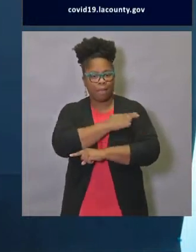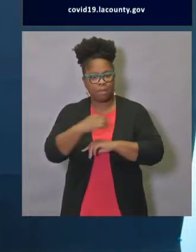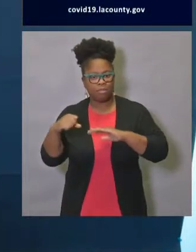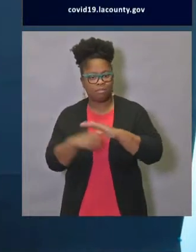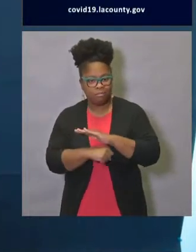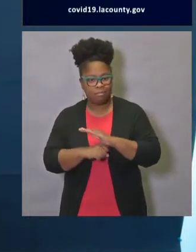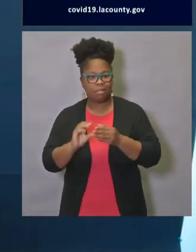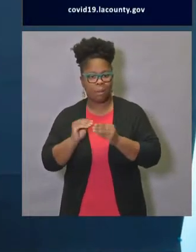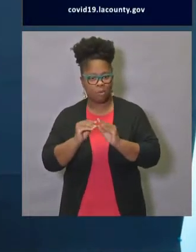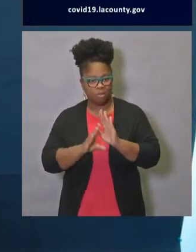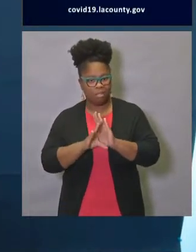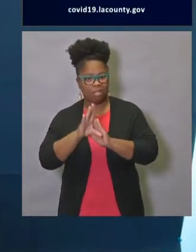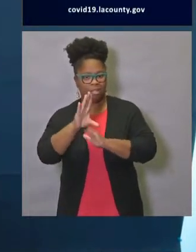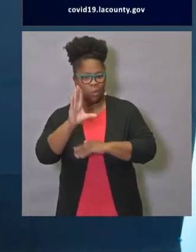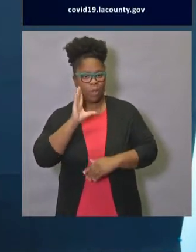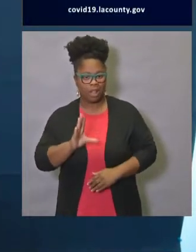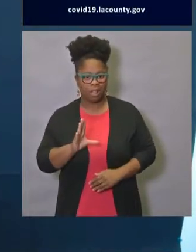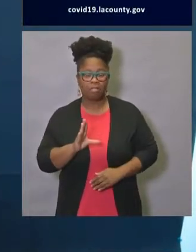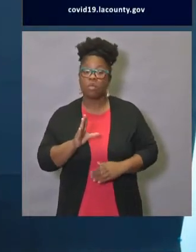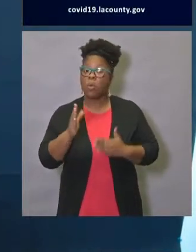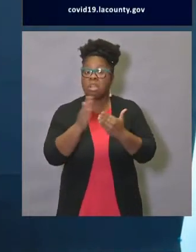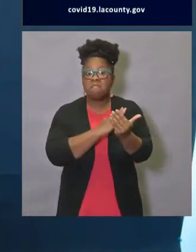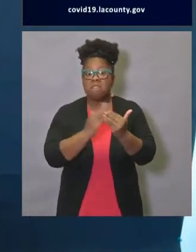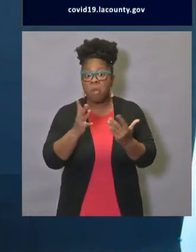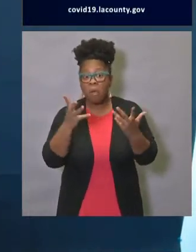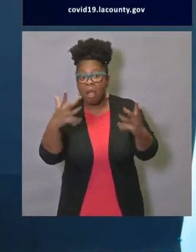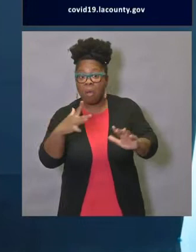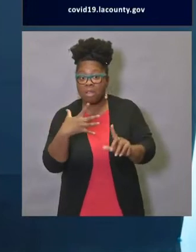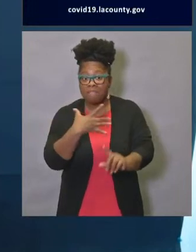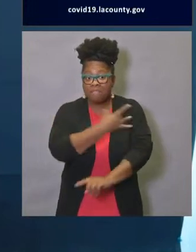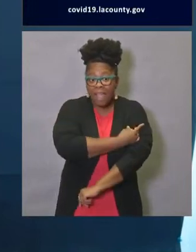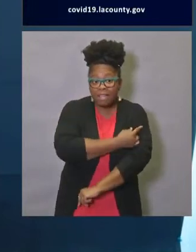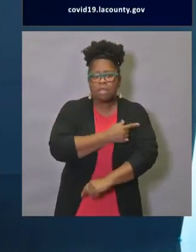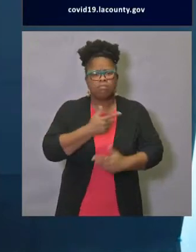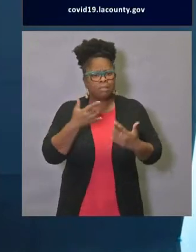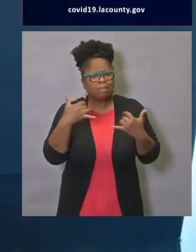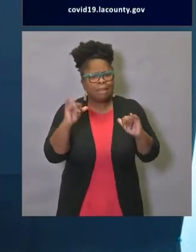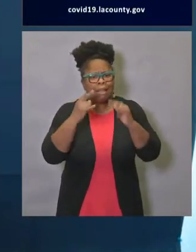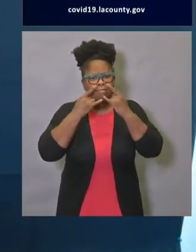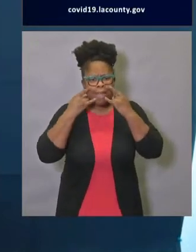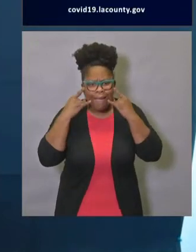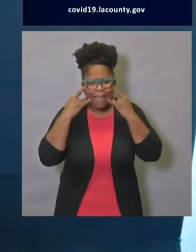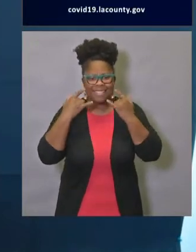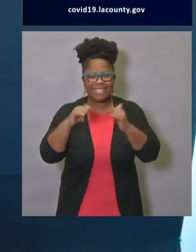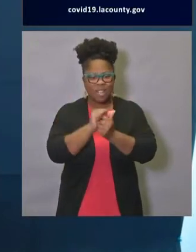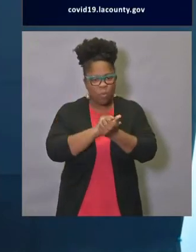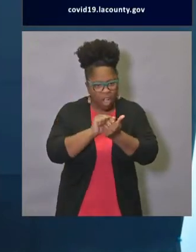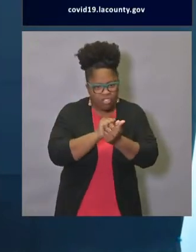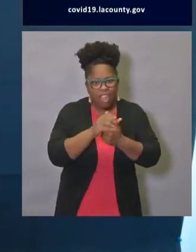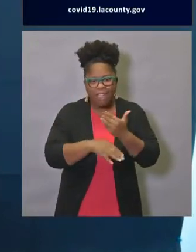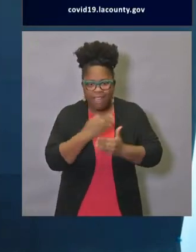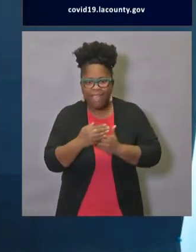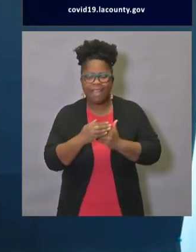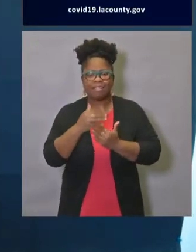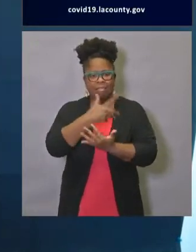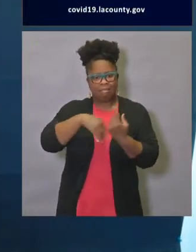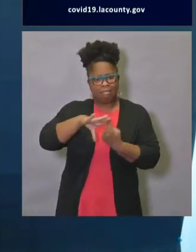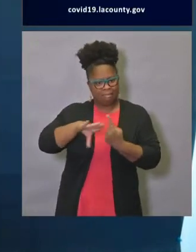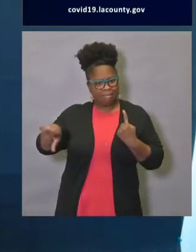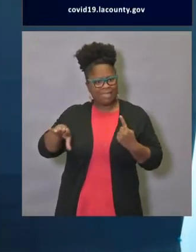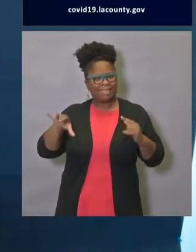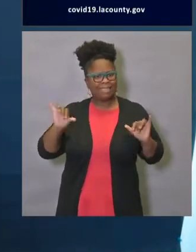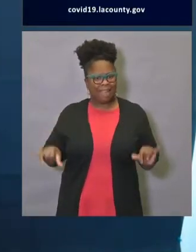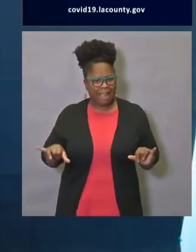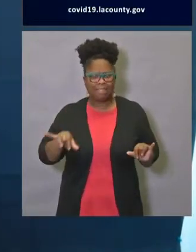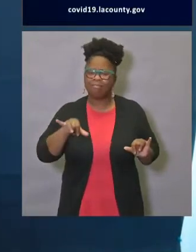So please still do, even if you're vaccinated, keep wearing your mask, washing your hands, keeping your distance as much as possible, and